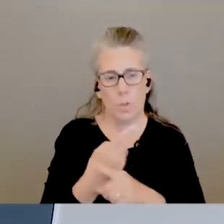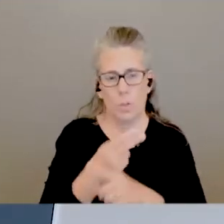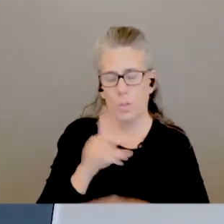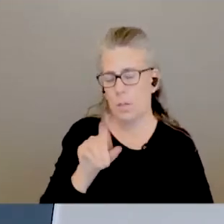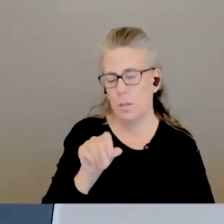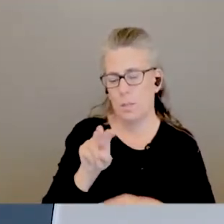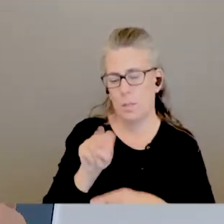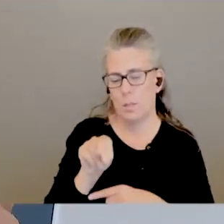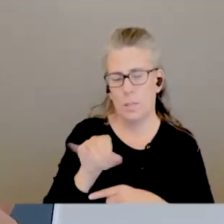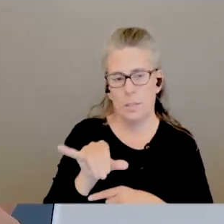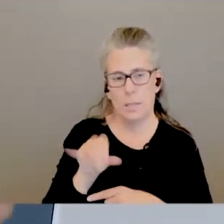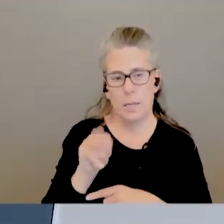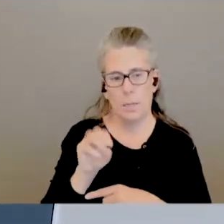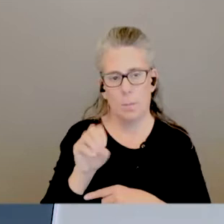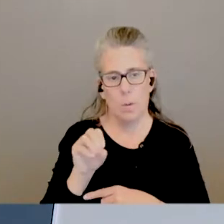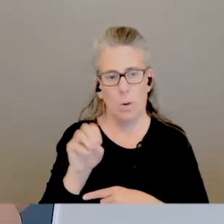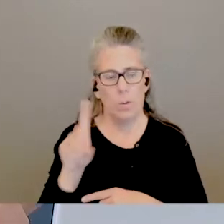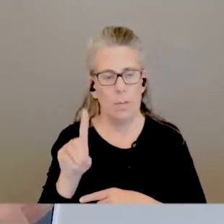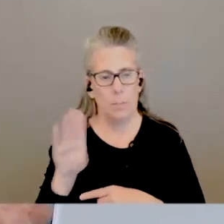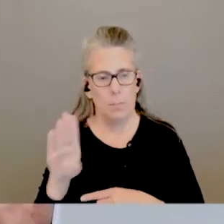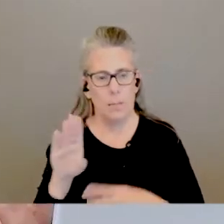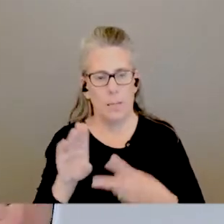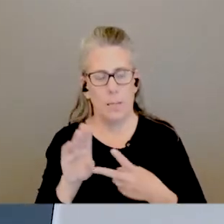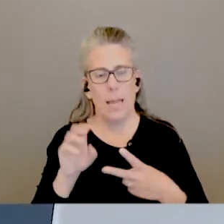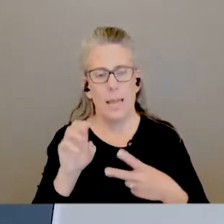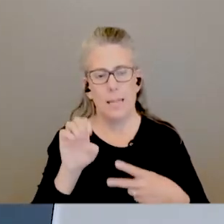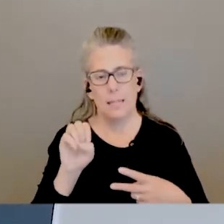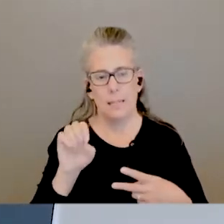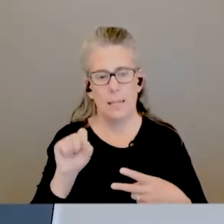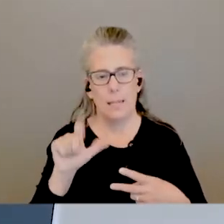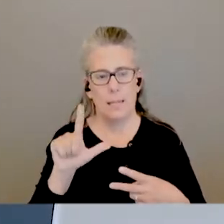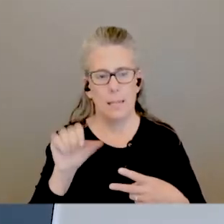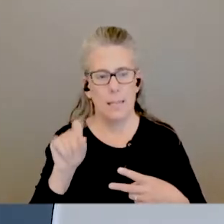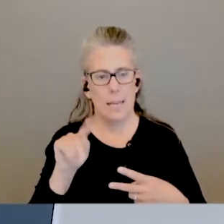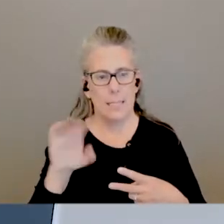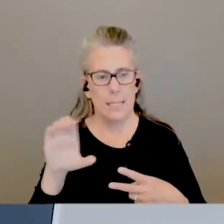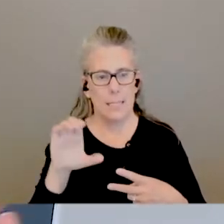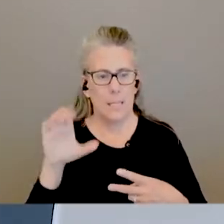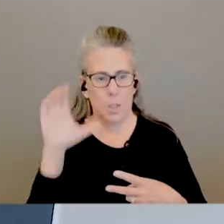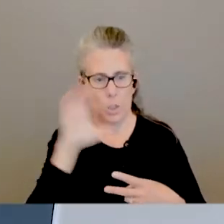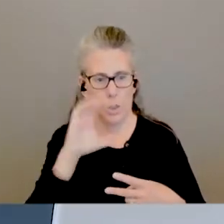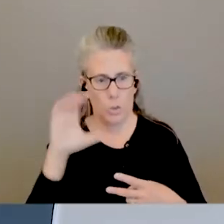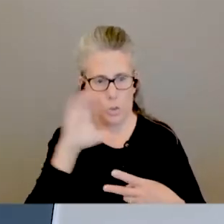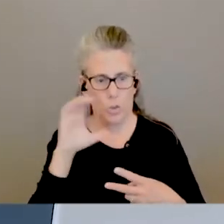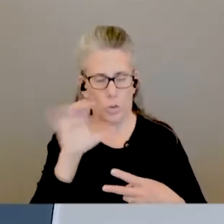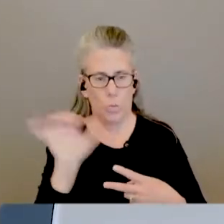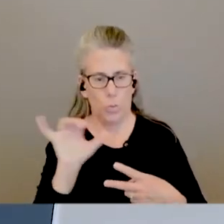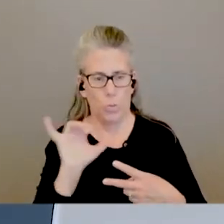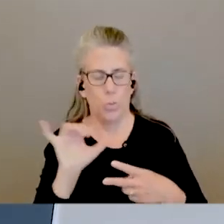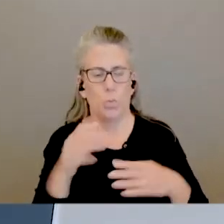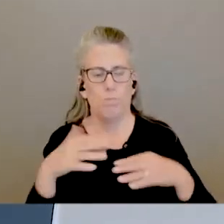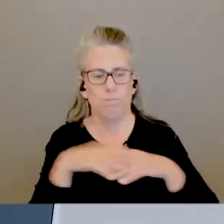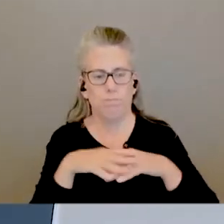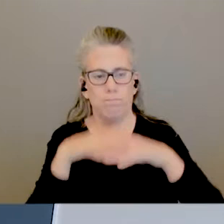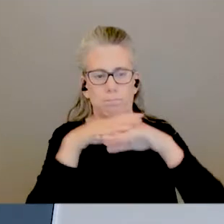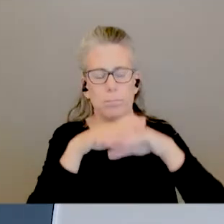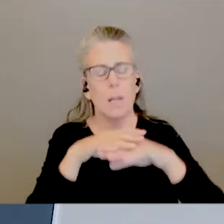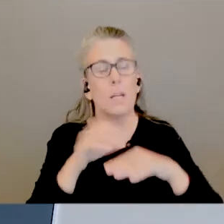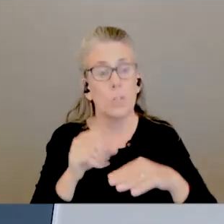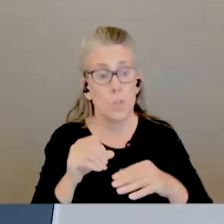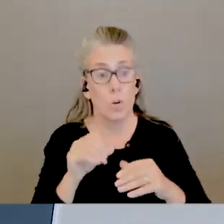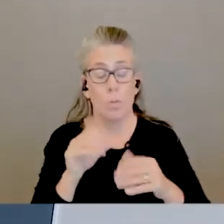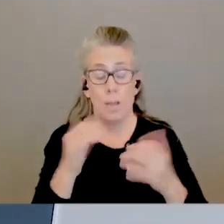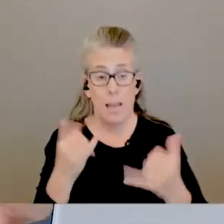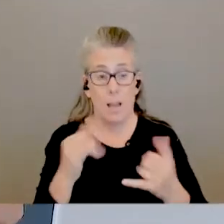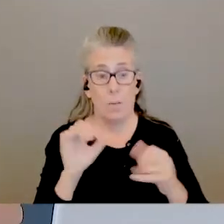Elasticsearch to be able to perform the needs of the APIs that we wanted. And it, right now the system can scale to up to tens of billions of campaign